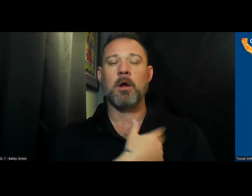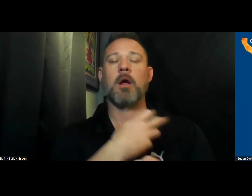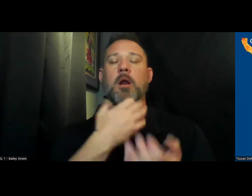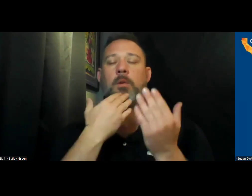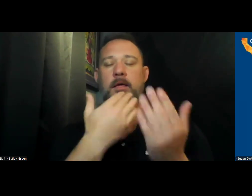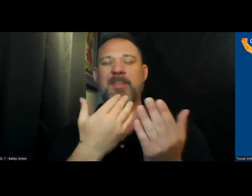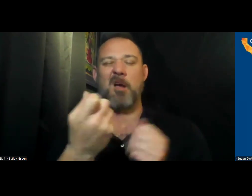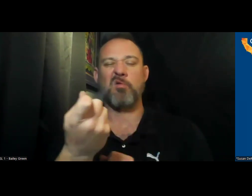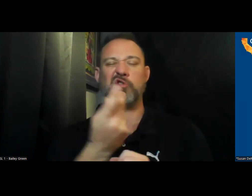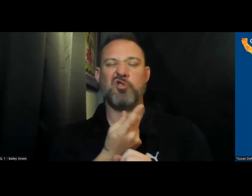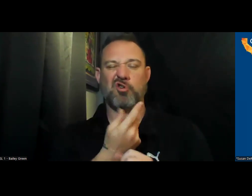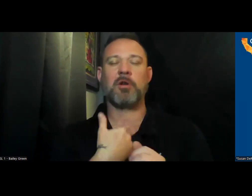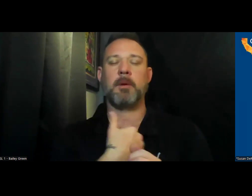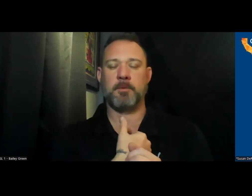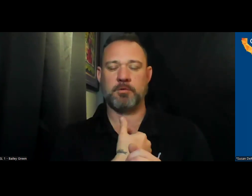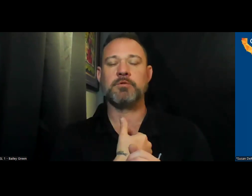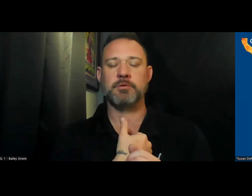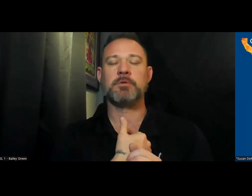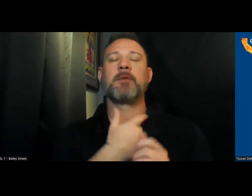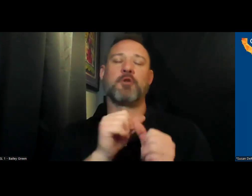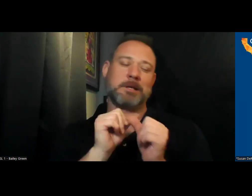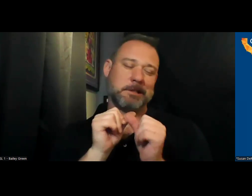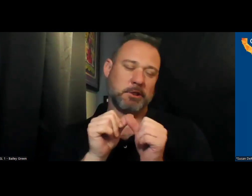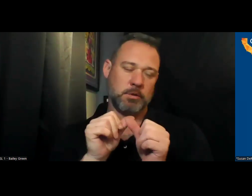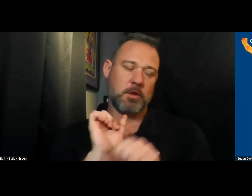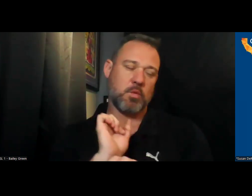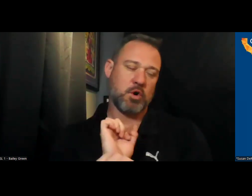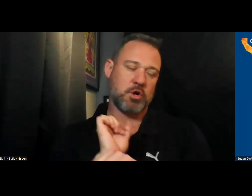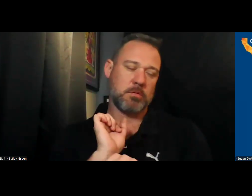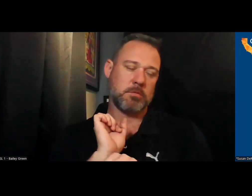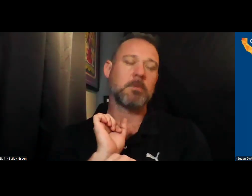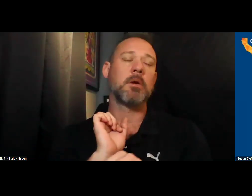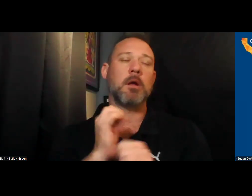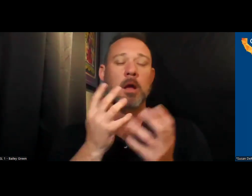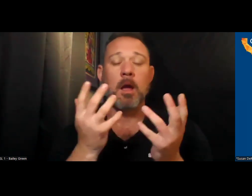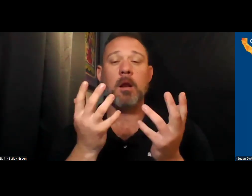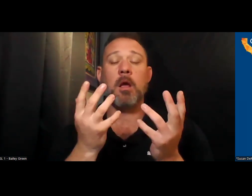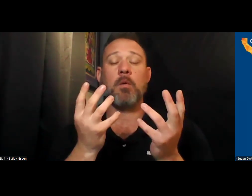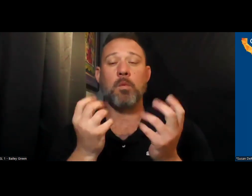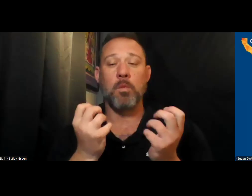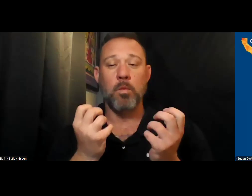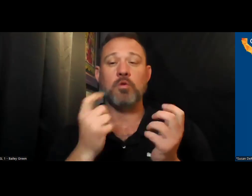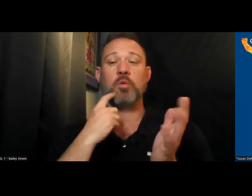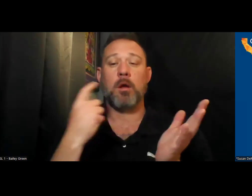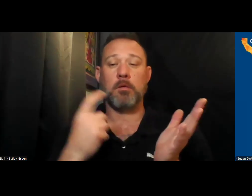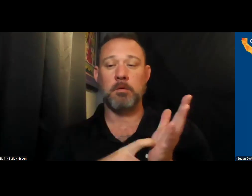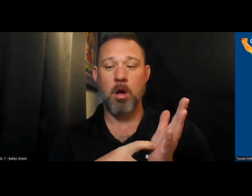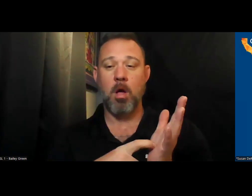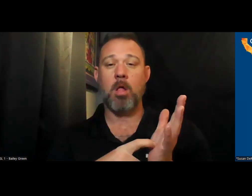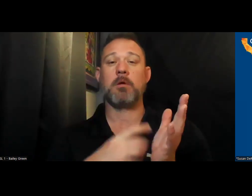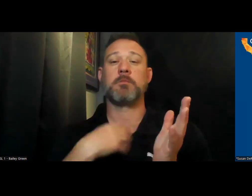our returning council members for coming back and continuing the work. And I want to acknowledge